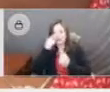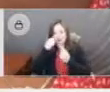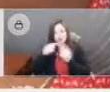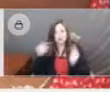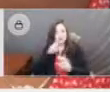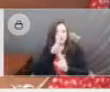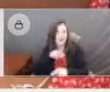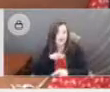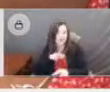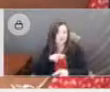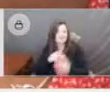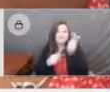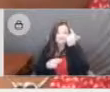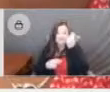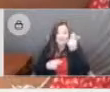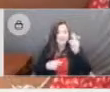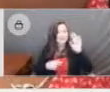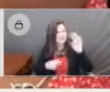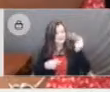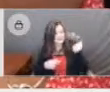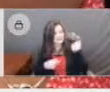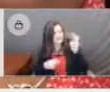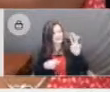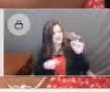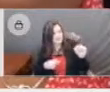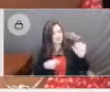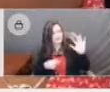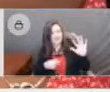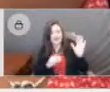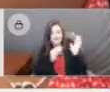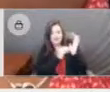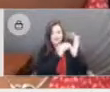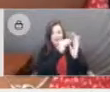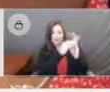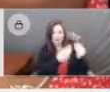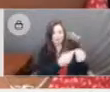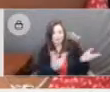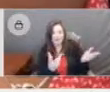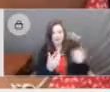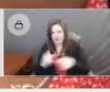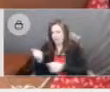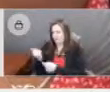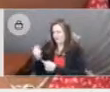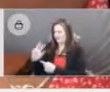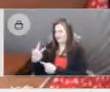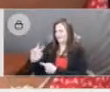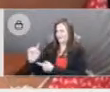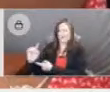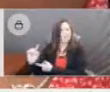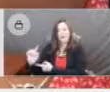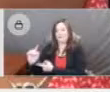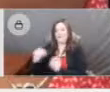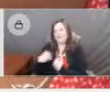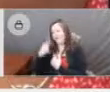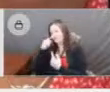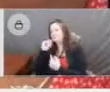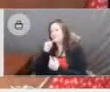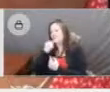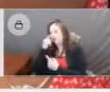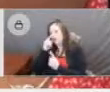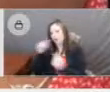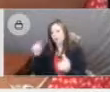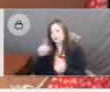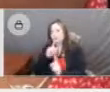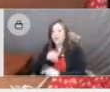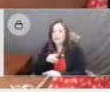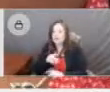about 17.5 million doses of vaccines. So this is not something that happens a lot. It's something people should be aware